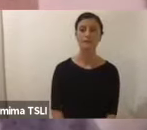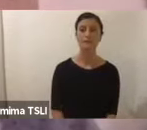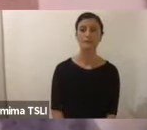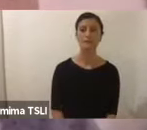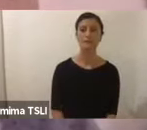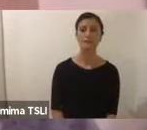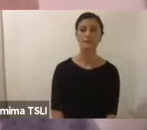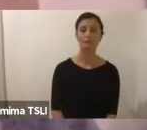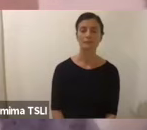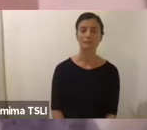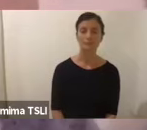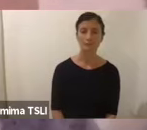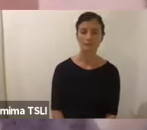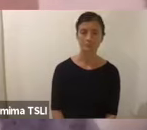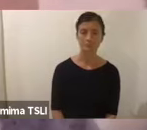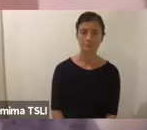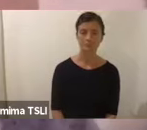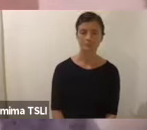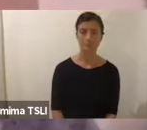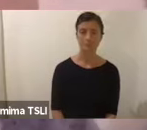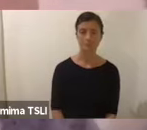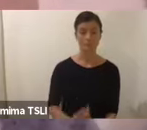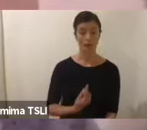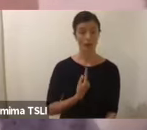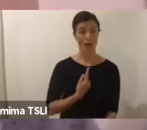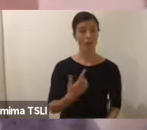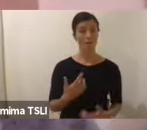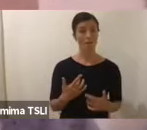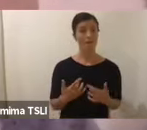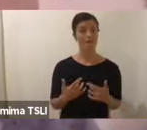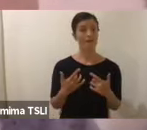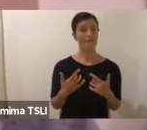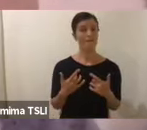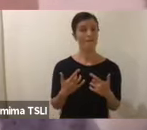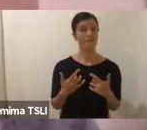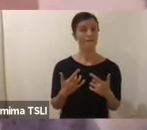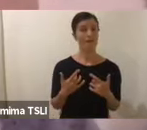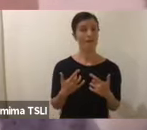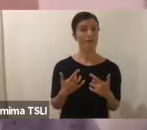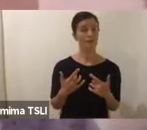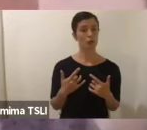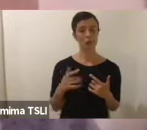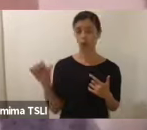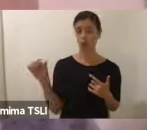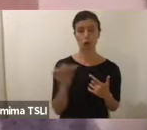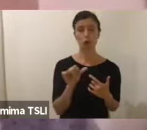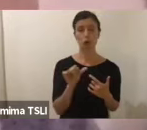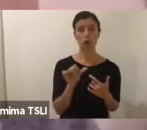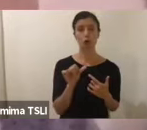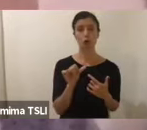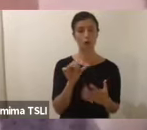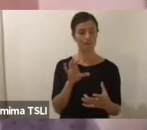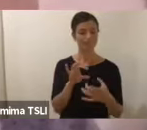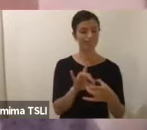trained artists i really don't think we should have anything to do with the organization black lives matter of course black lives matter